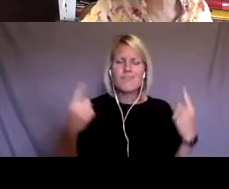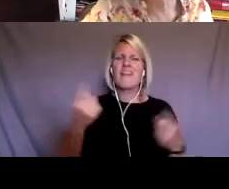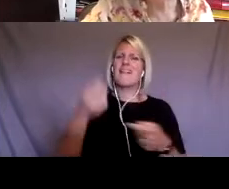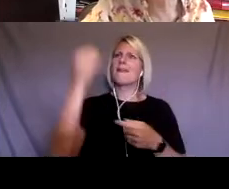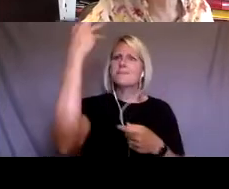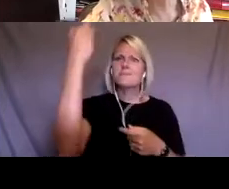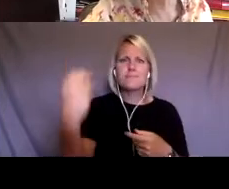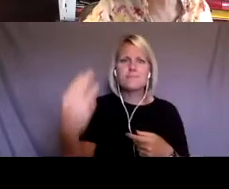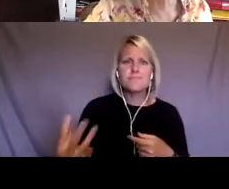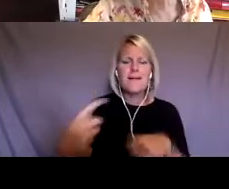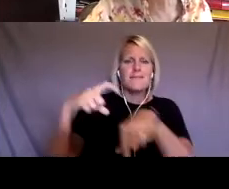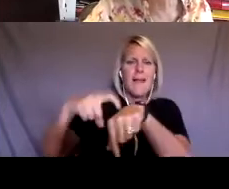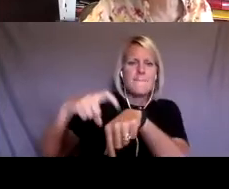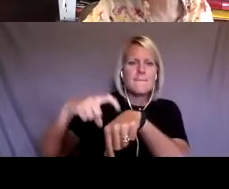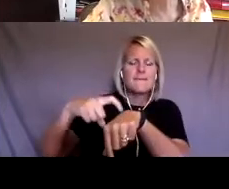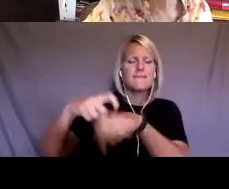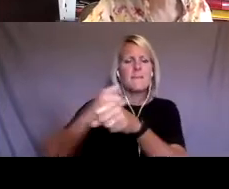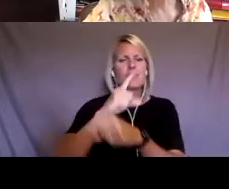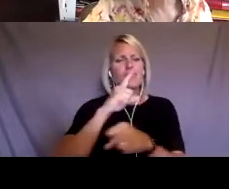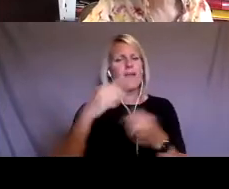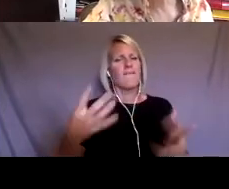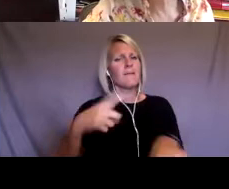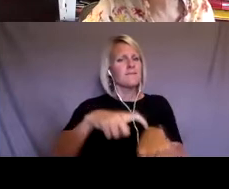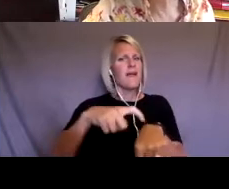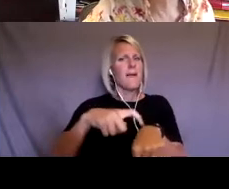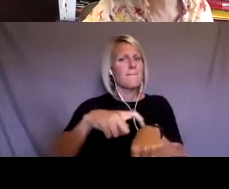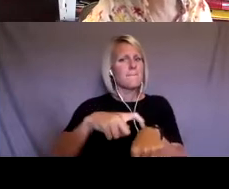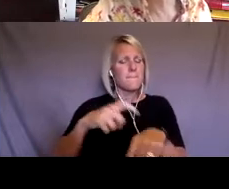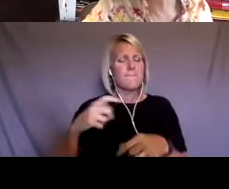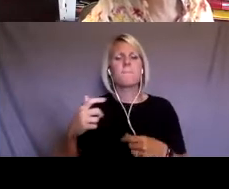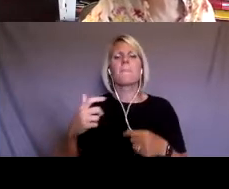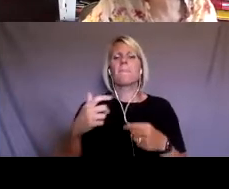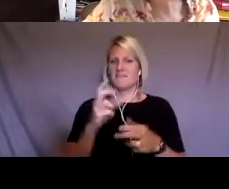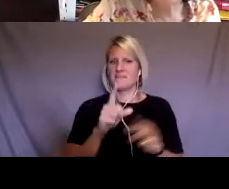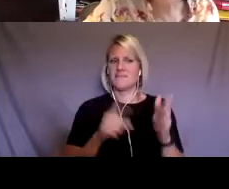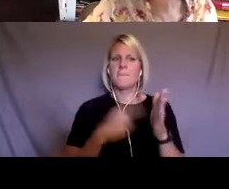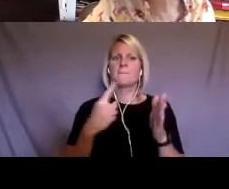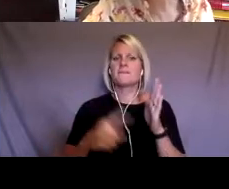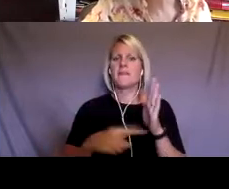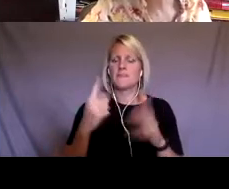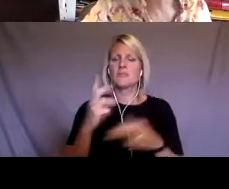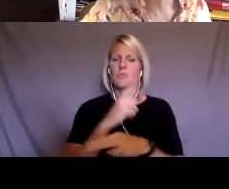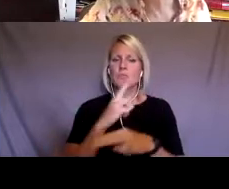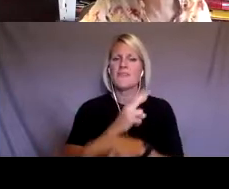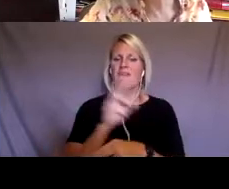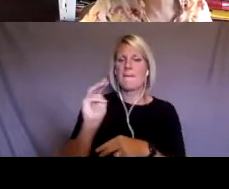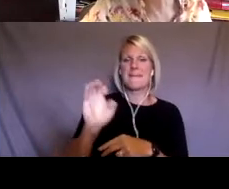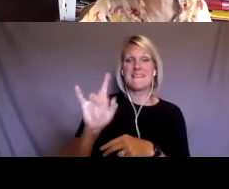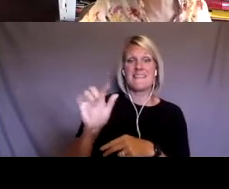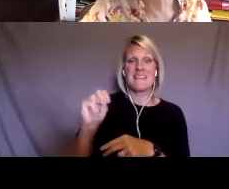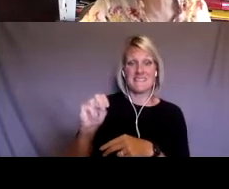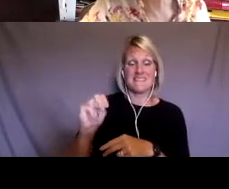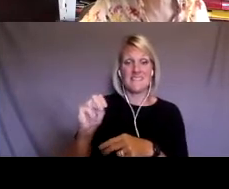to privilege these most vulnerable groups. Sometimes use of medians to increase